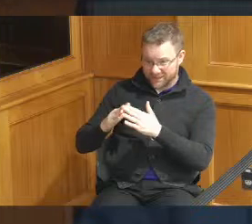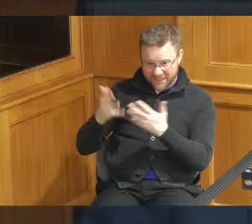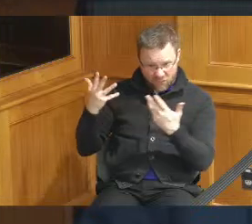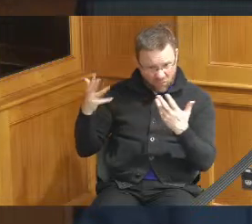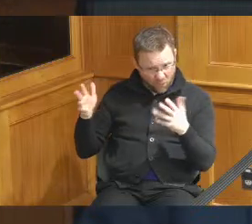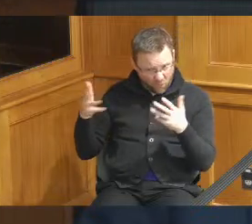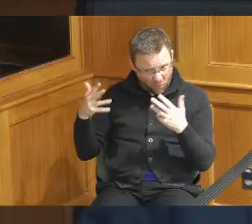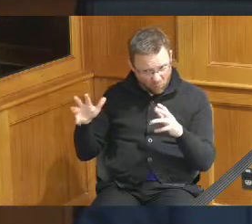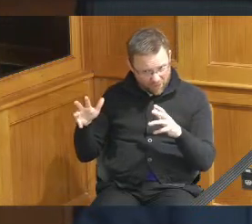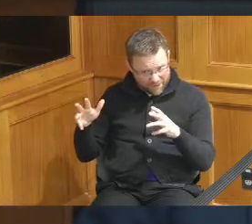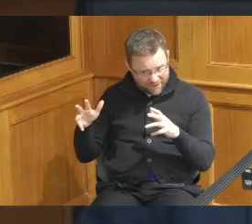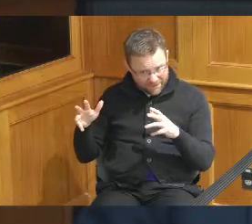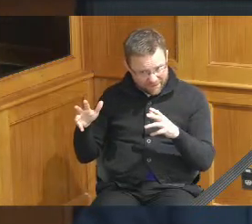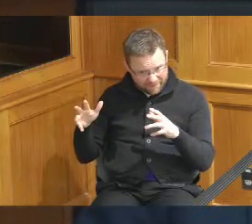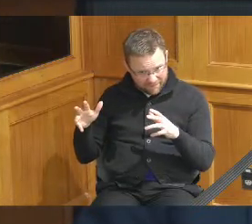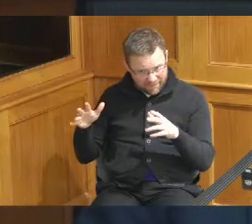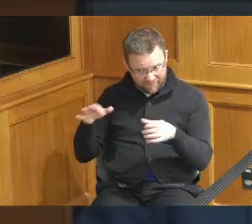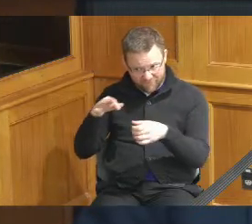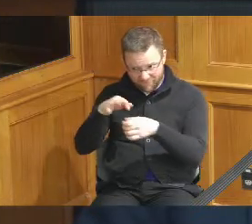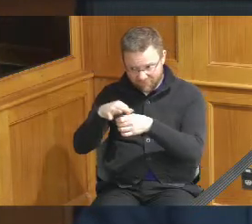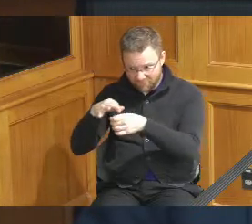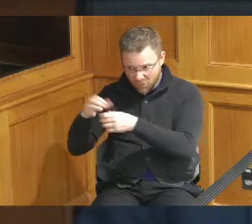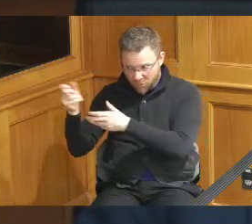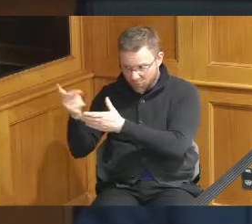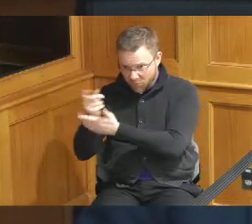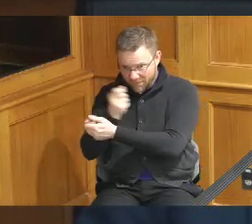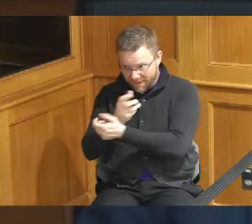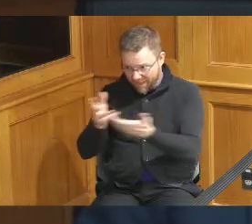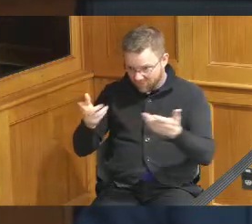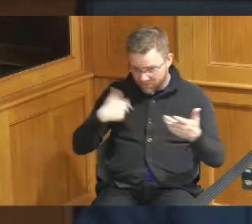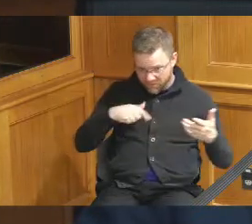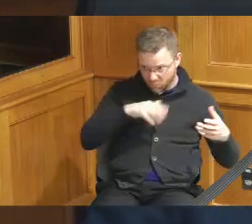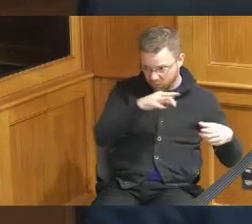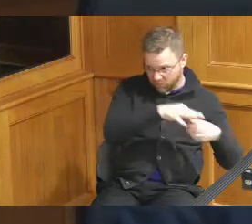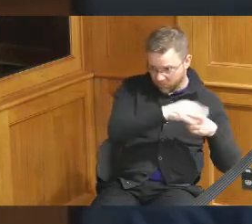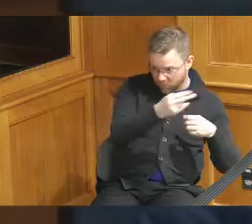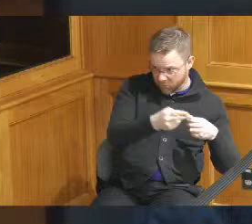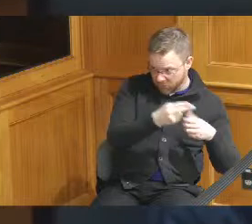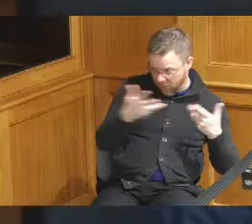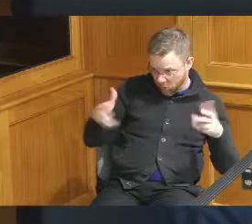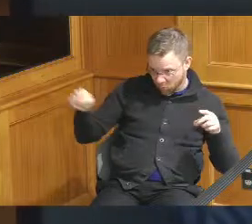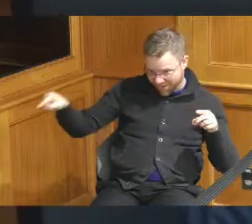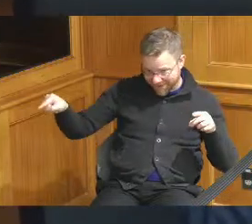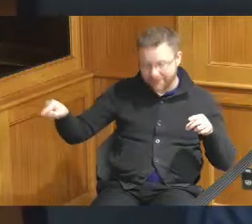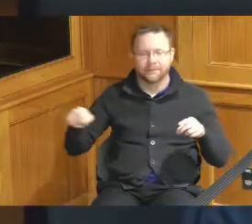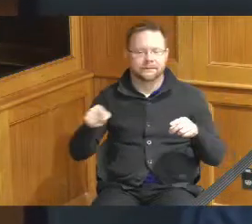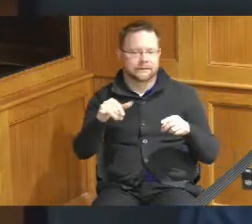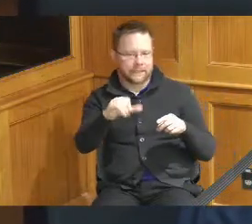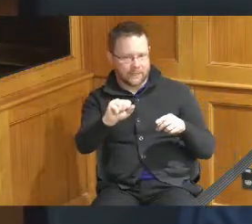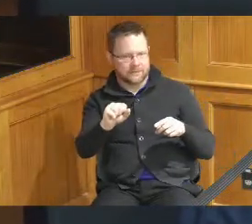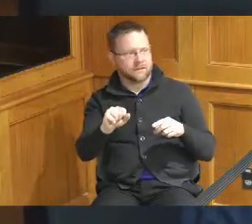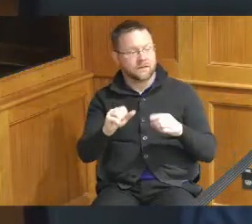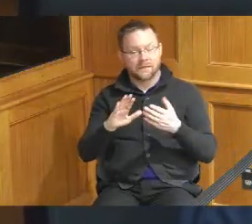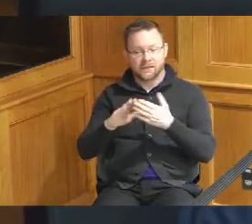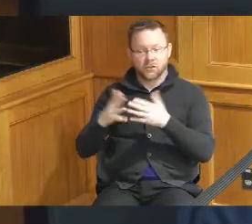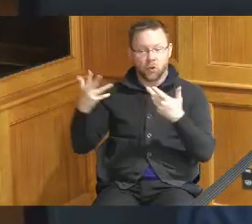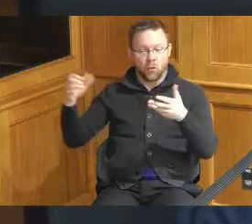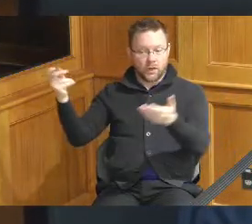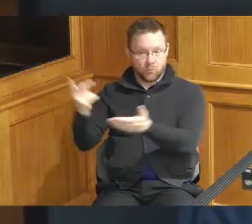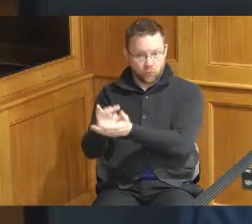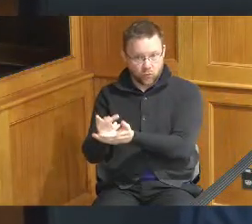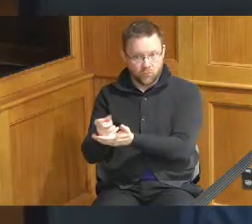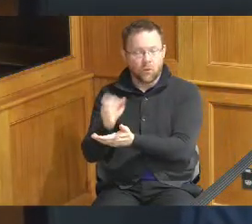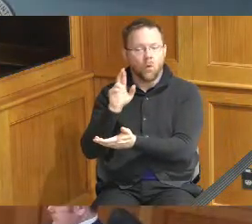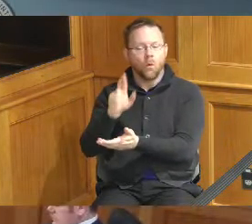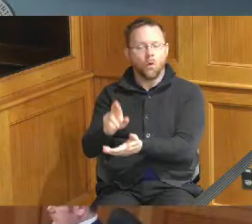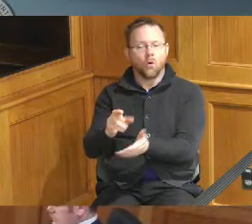action on all of the elements that we are going to be taking action on? They have. They've either approved all of them or